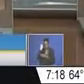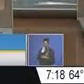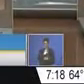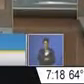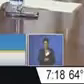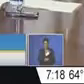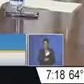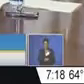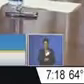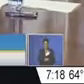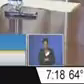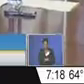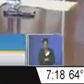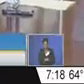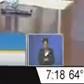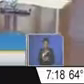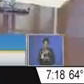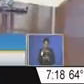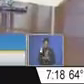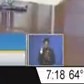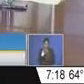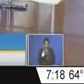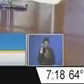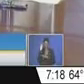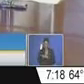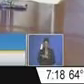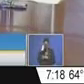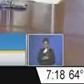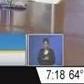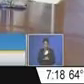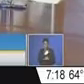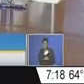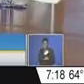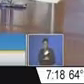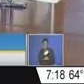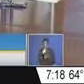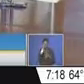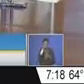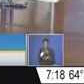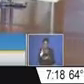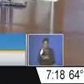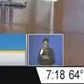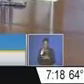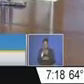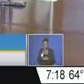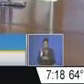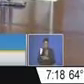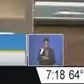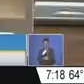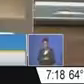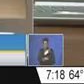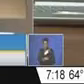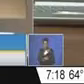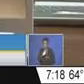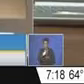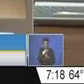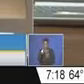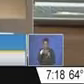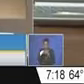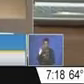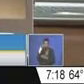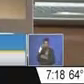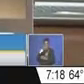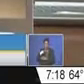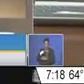General Manager of Northern Service Darren Meadows, and Human Resources Manager Sandra Knowles talked about the impact and benefits